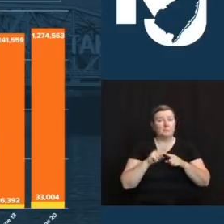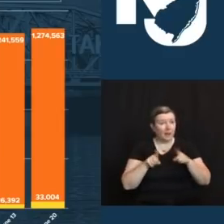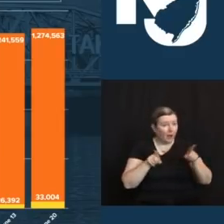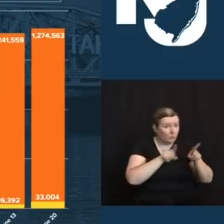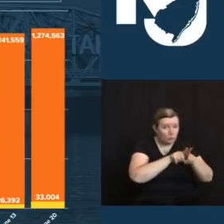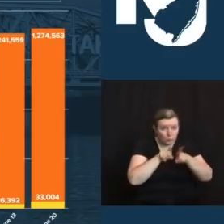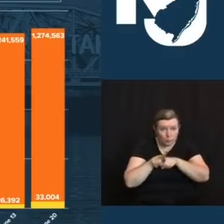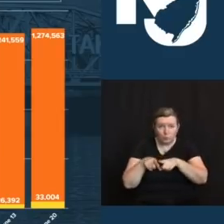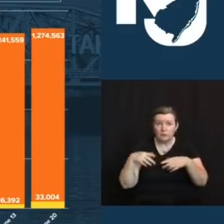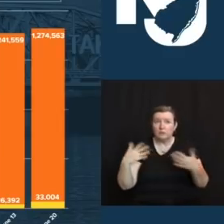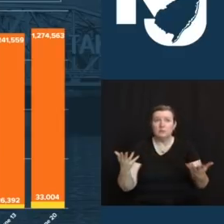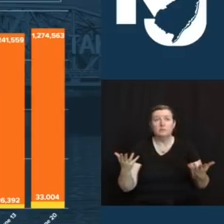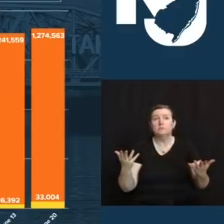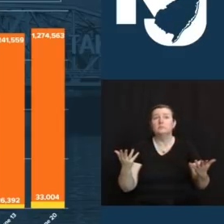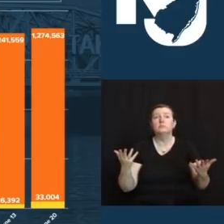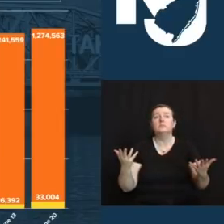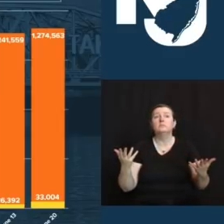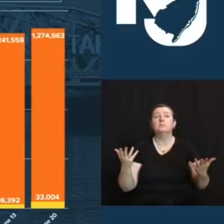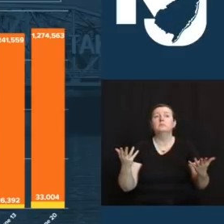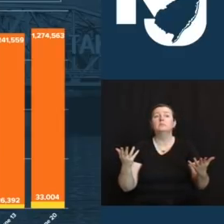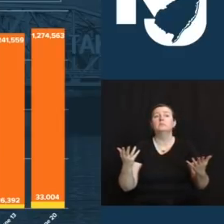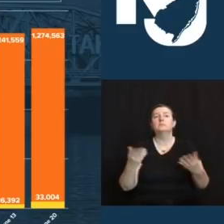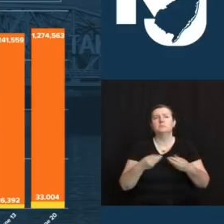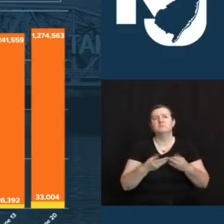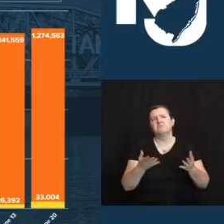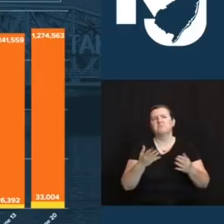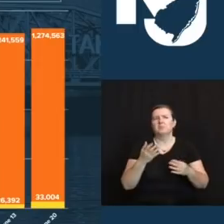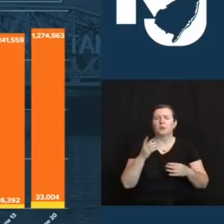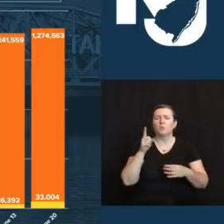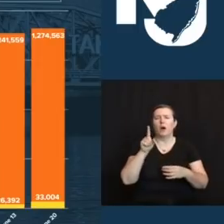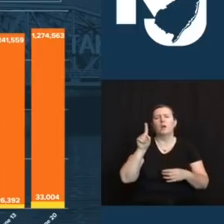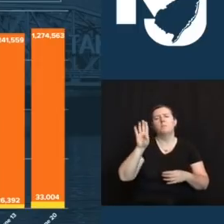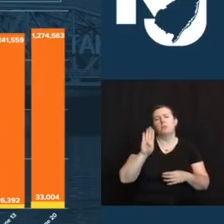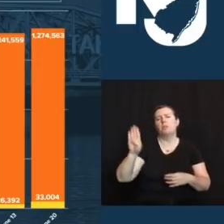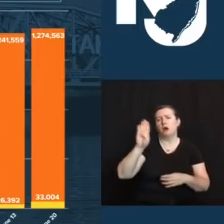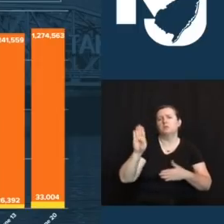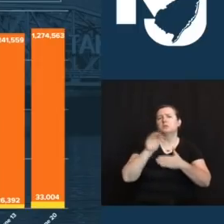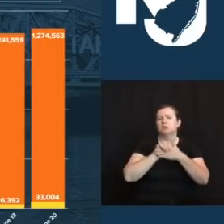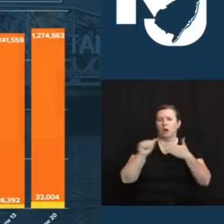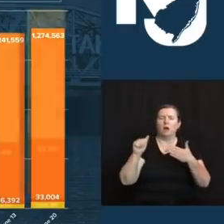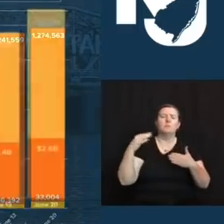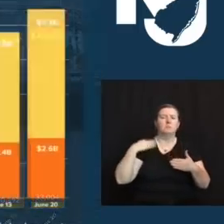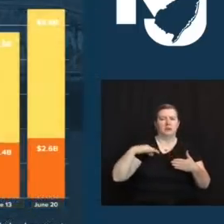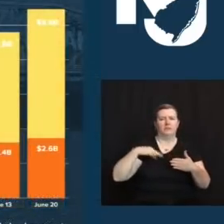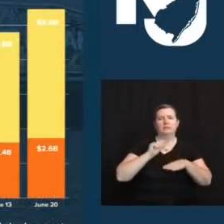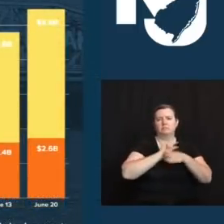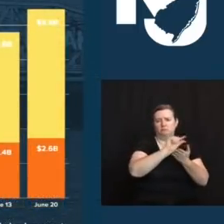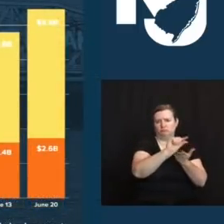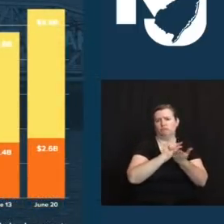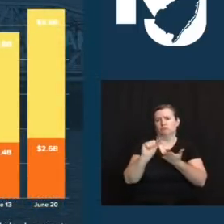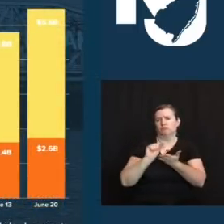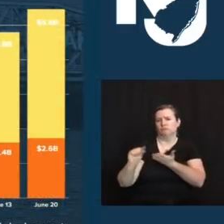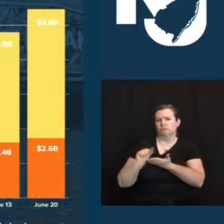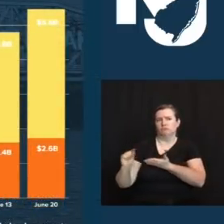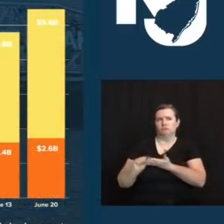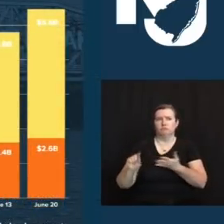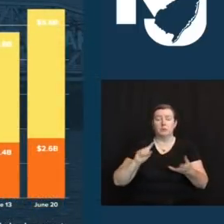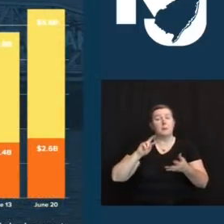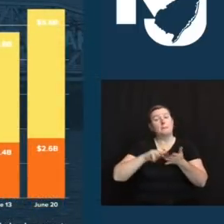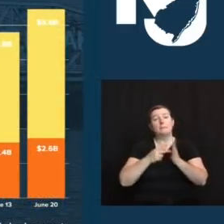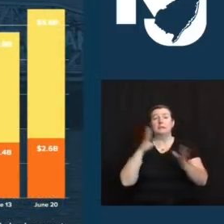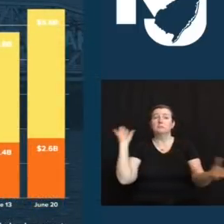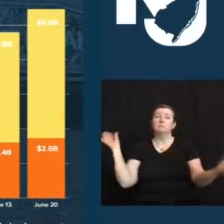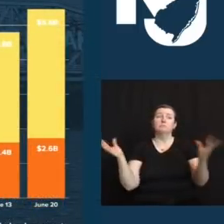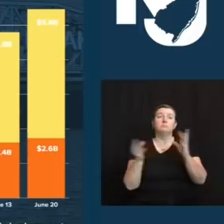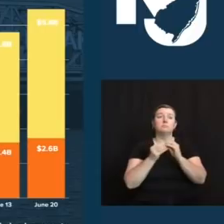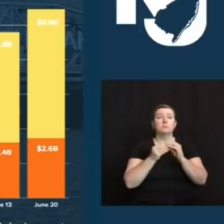shy of $1 billion in benefits. This brings the department's totals for the